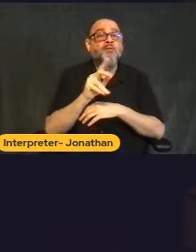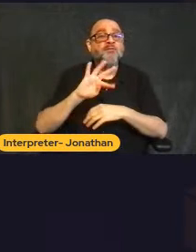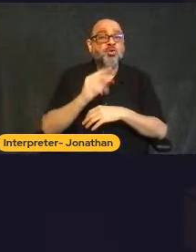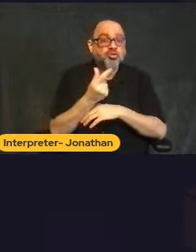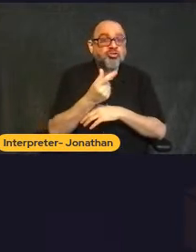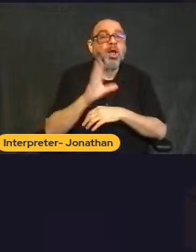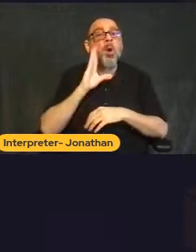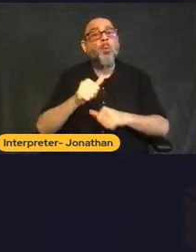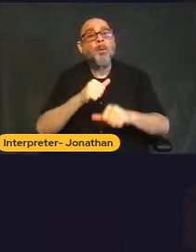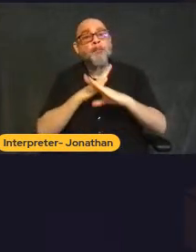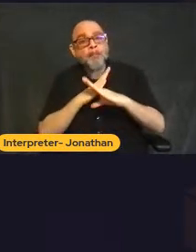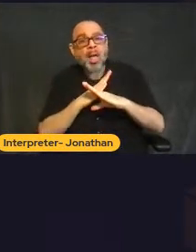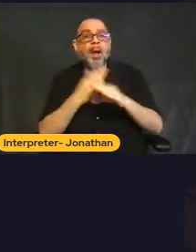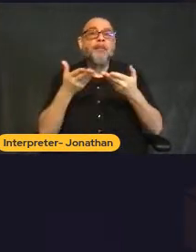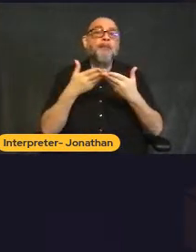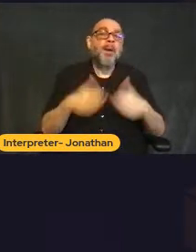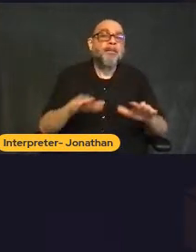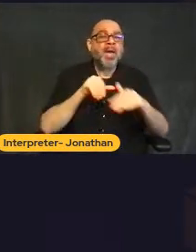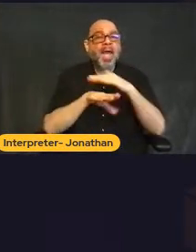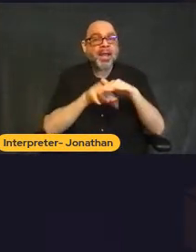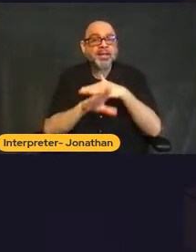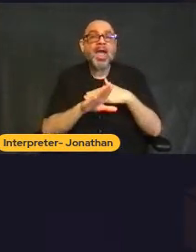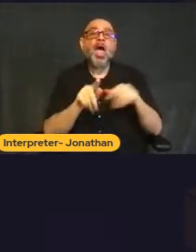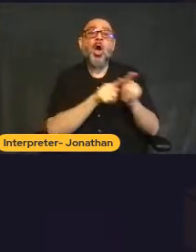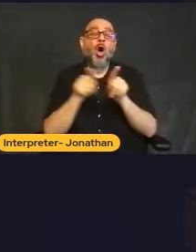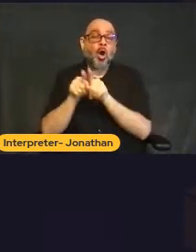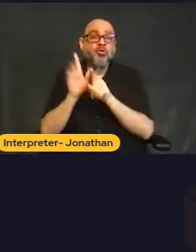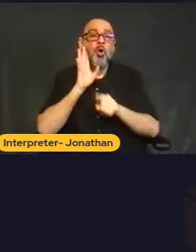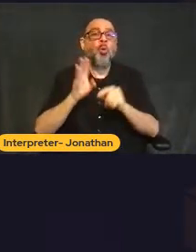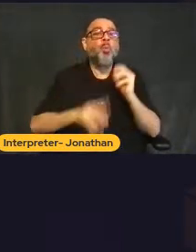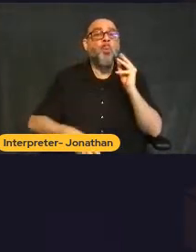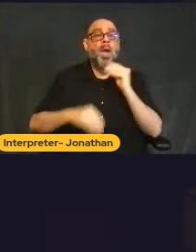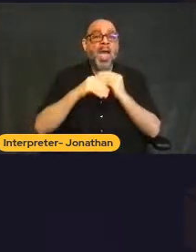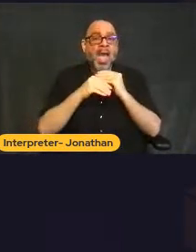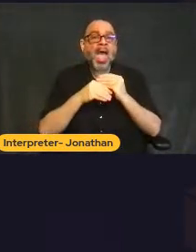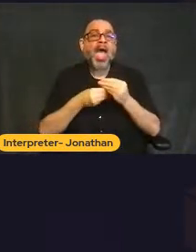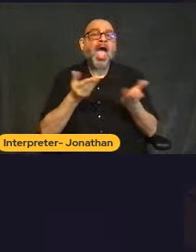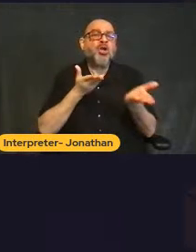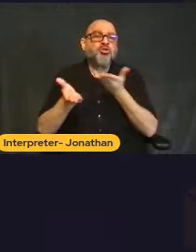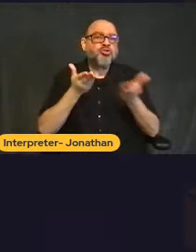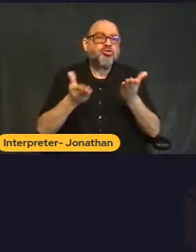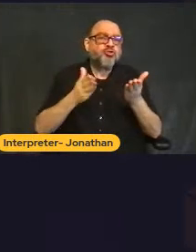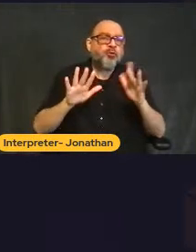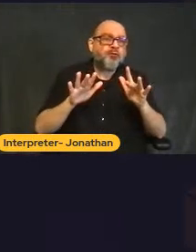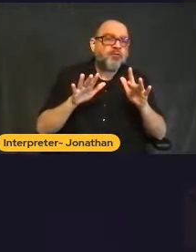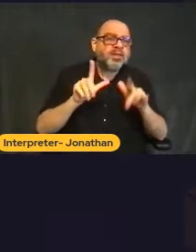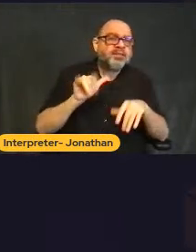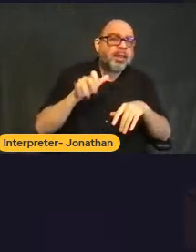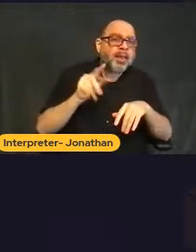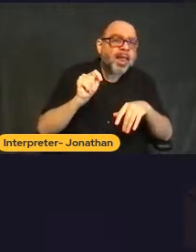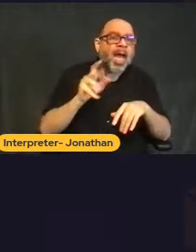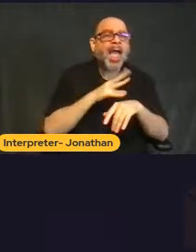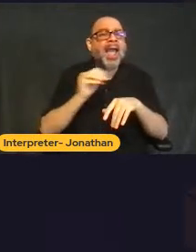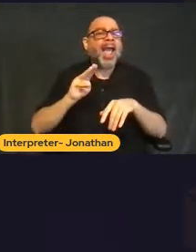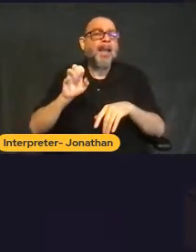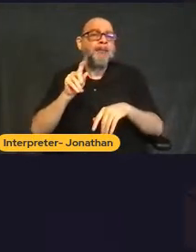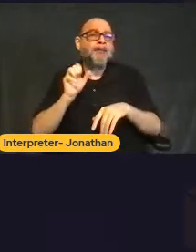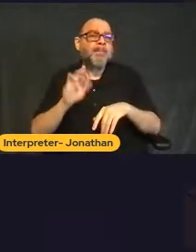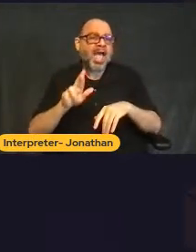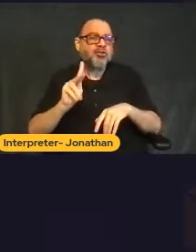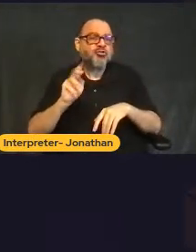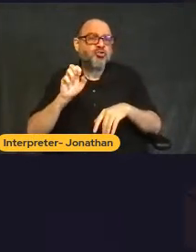access to the bucket, and we'll also add server-side encryption with a master key managed by